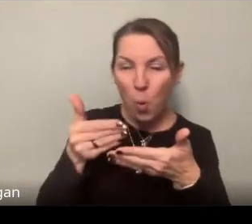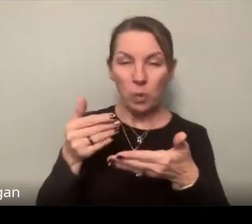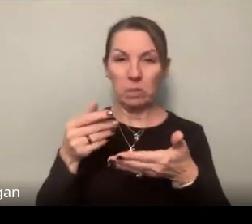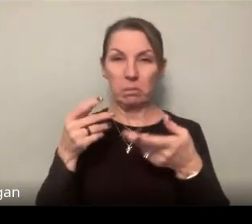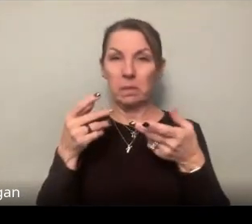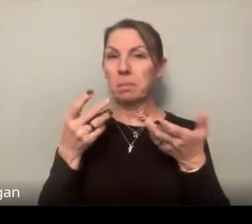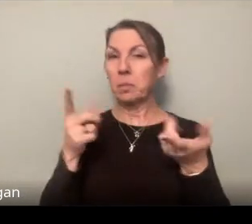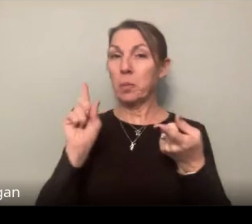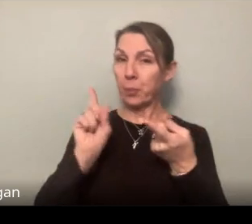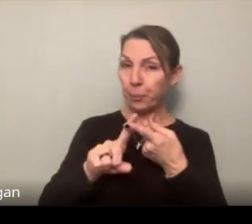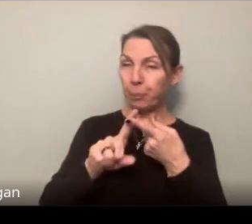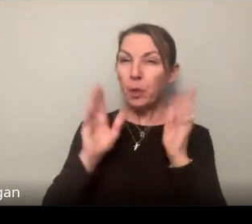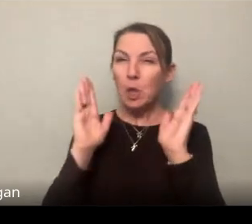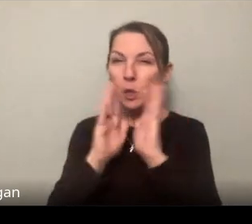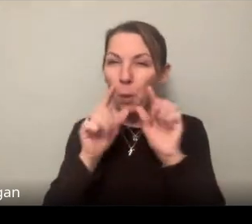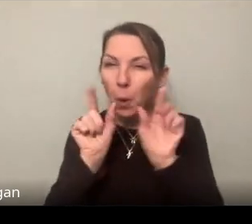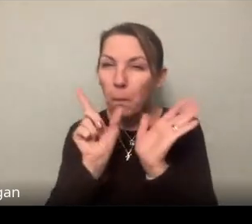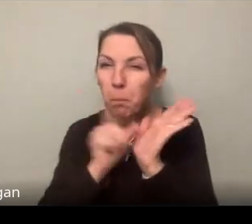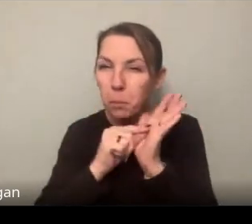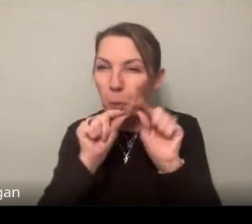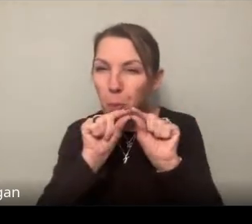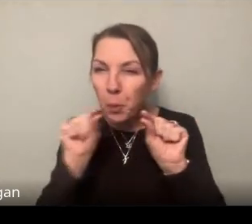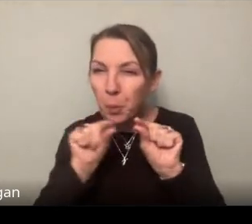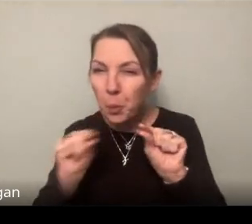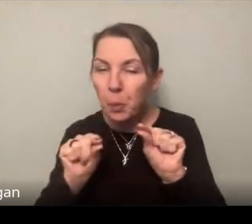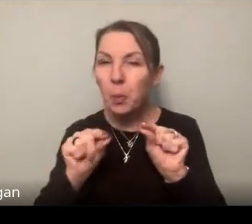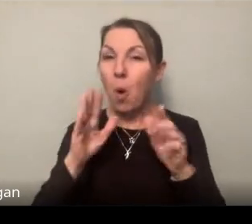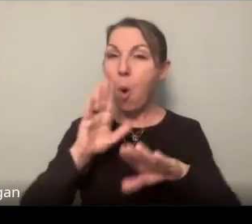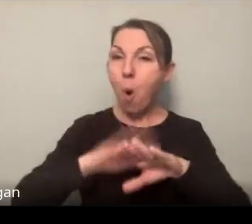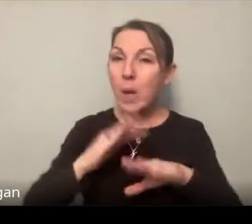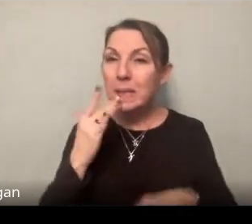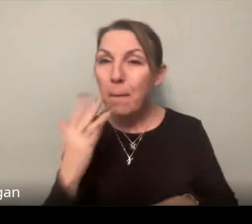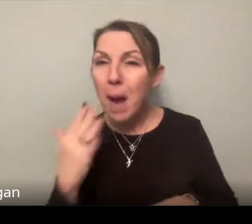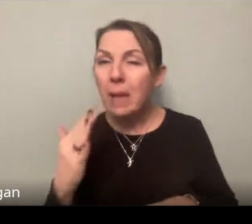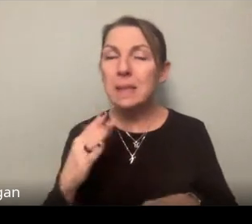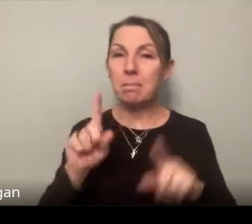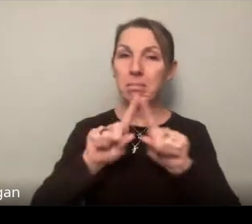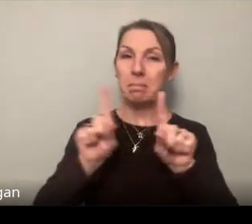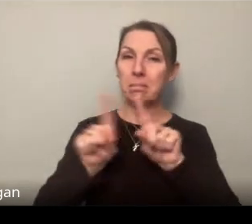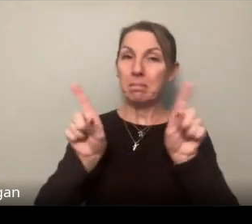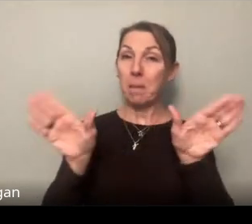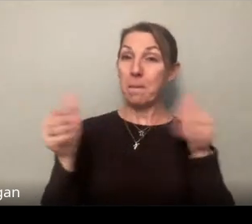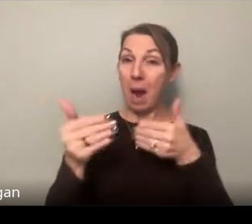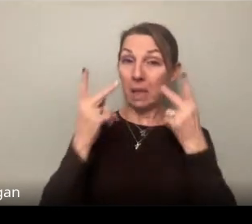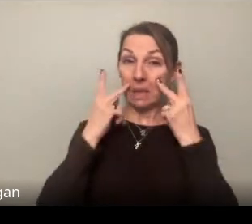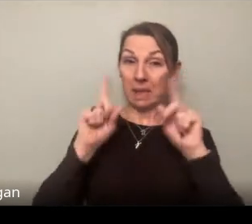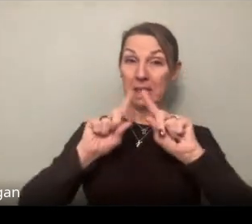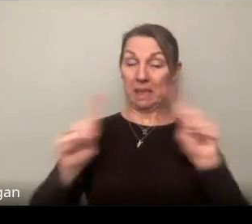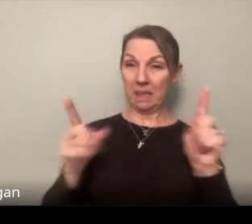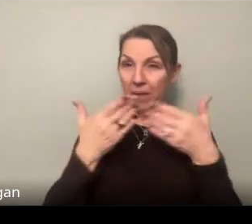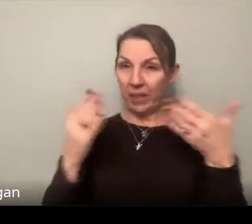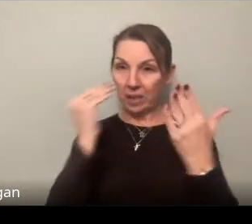to small print on like seasonings and on boxes to see like the different